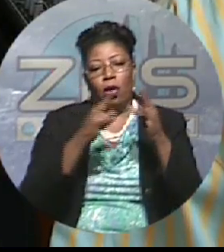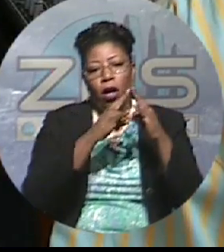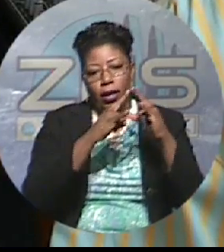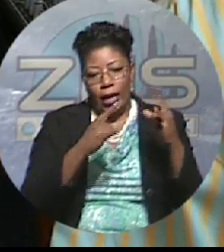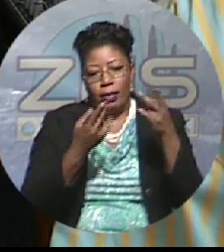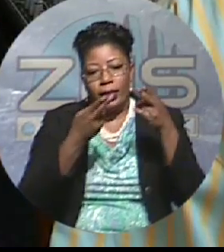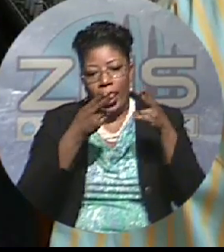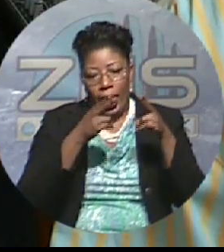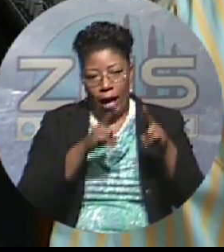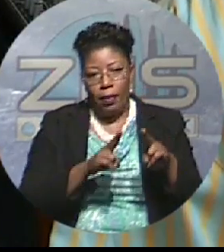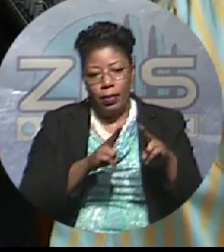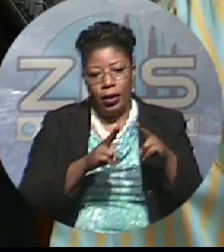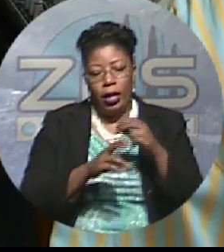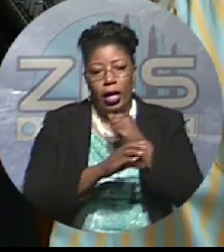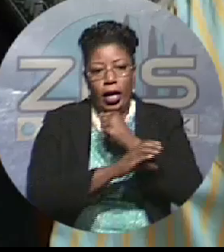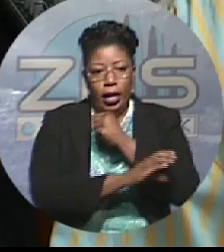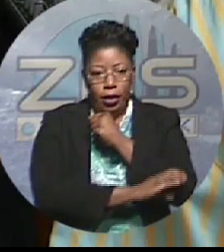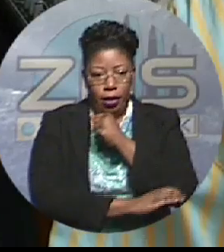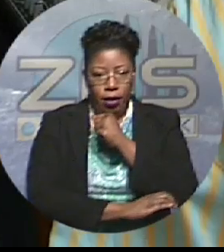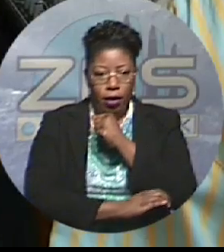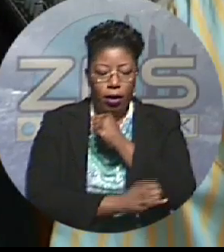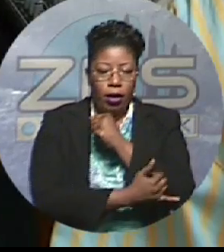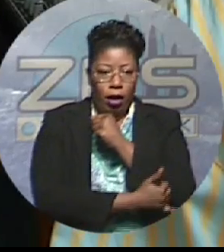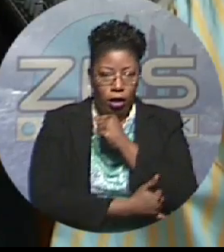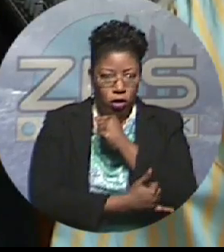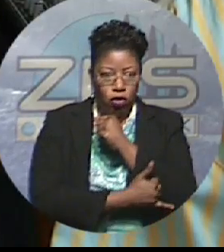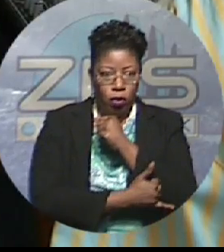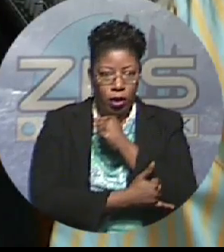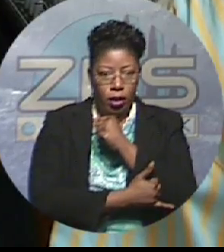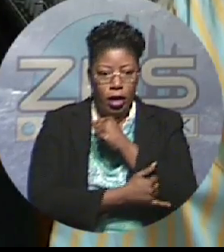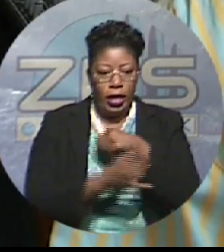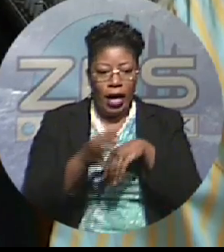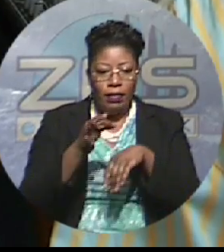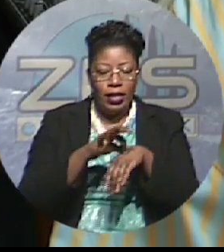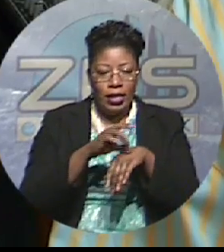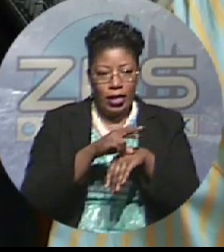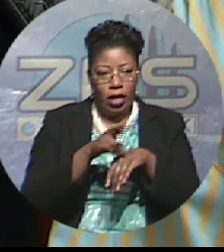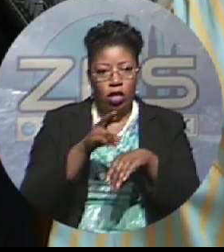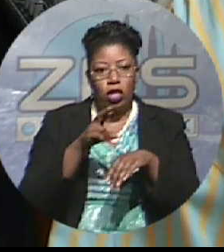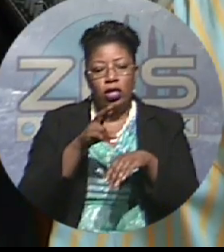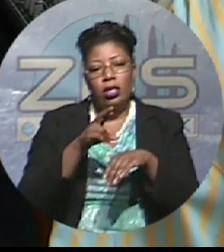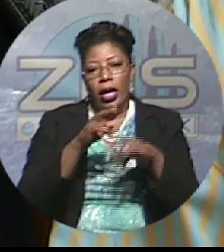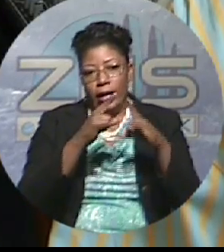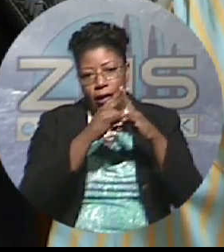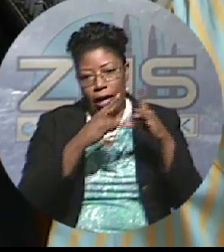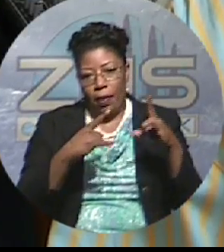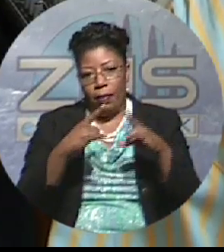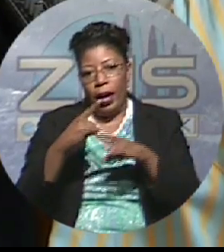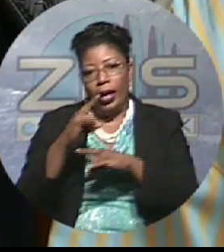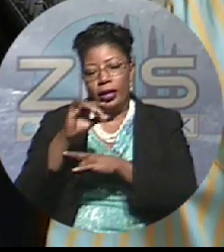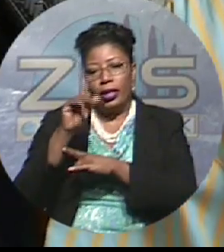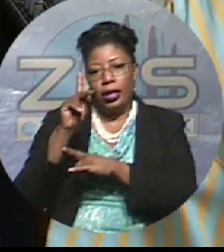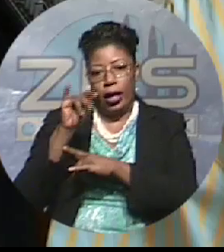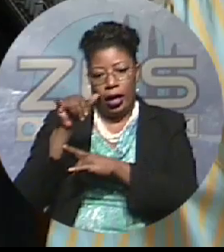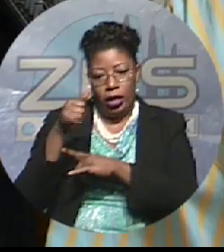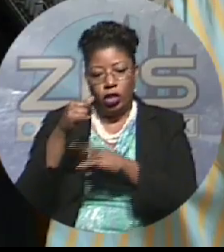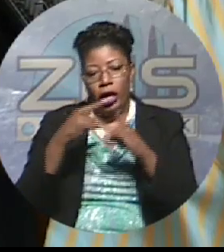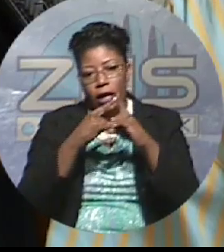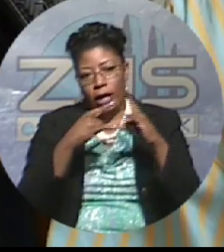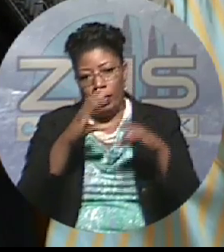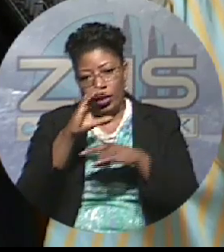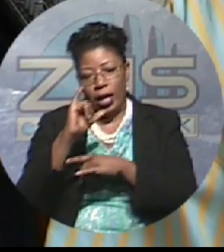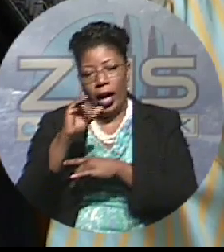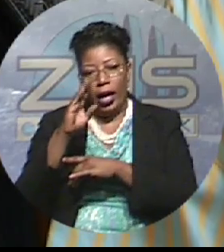place around the country this summer. Among them, the Stingers camp at D.W. Davis and the Kevin Johnson camp at C.I. Gibson. Both of those